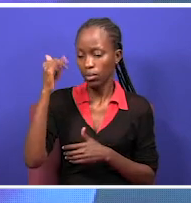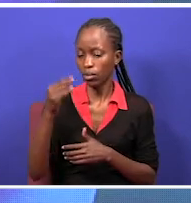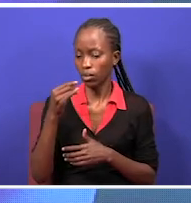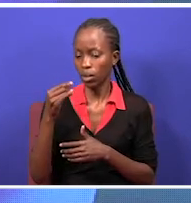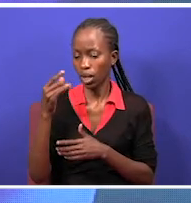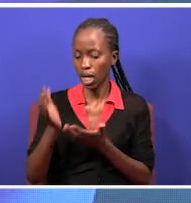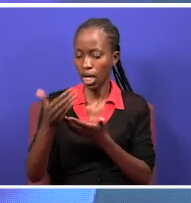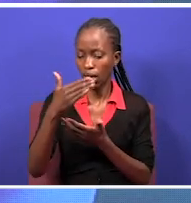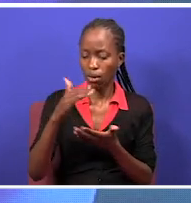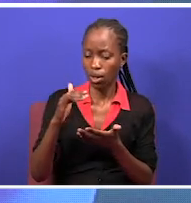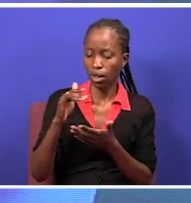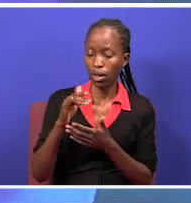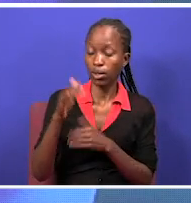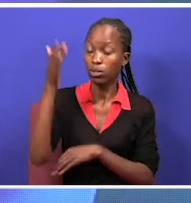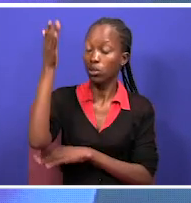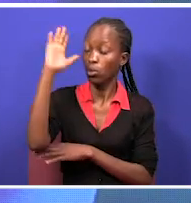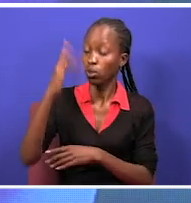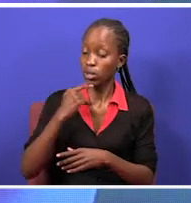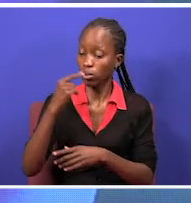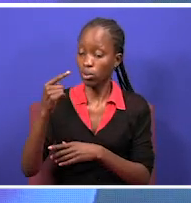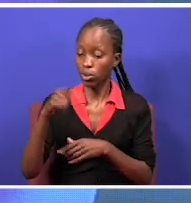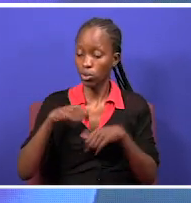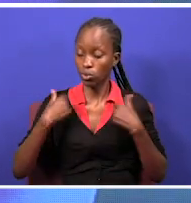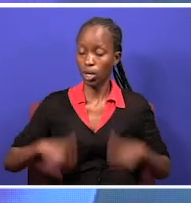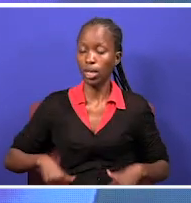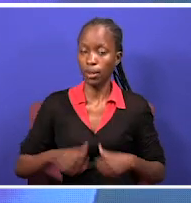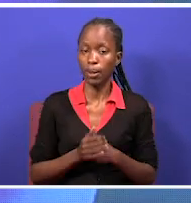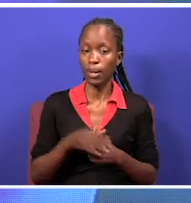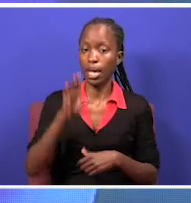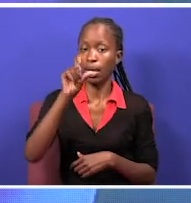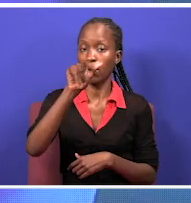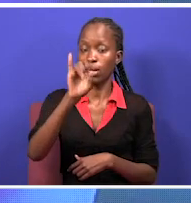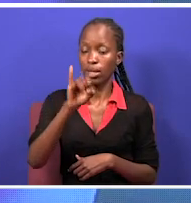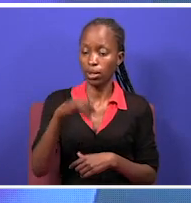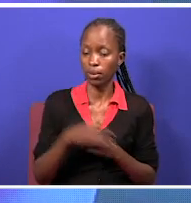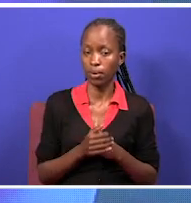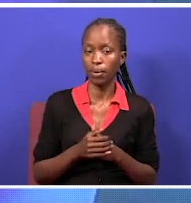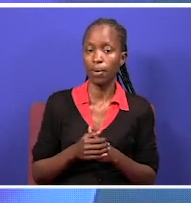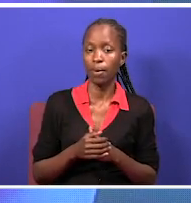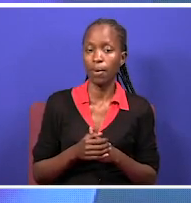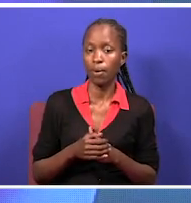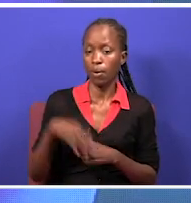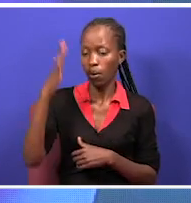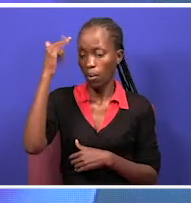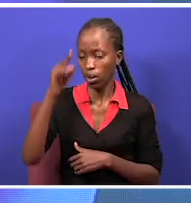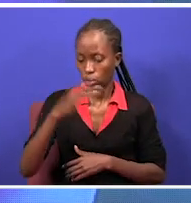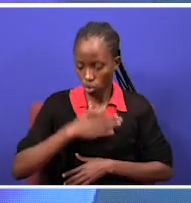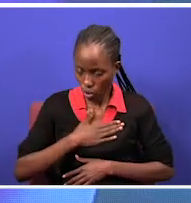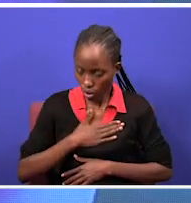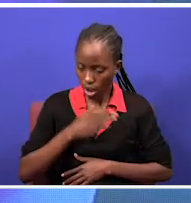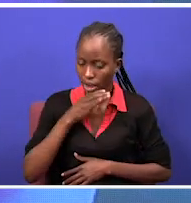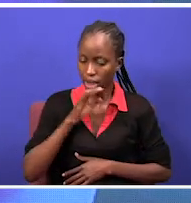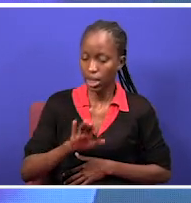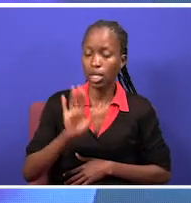dwelling?" This is God speaking to Eli. "Why do you honor your